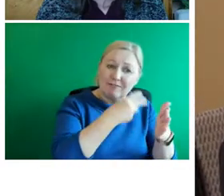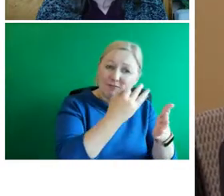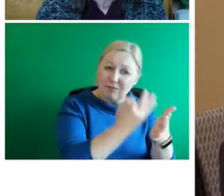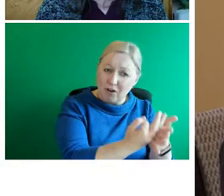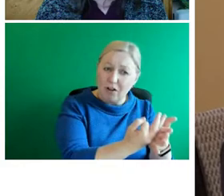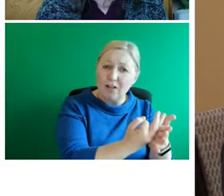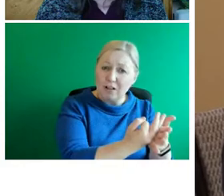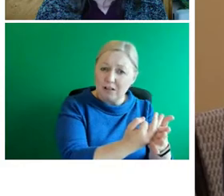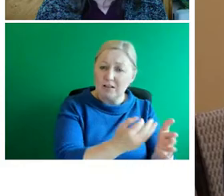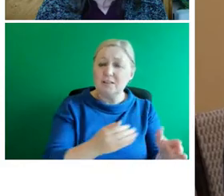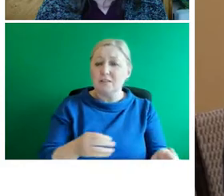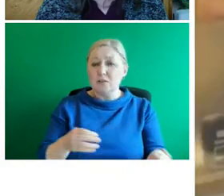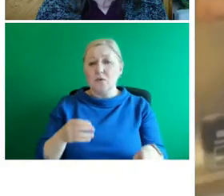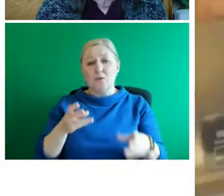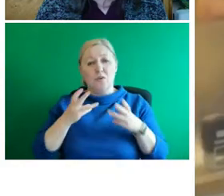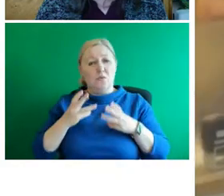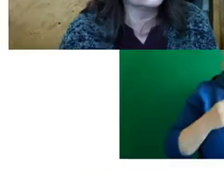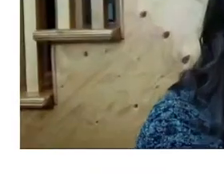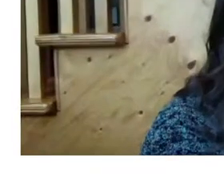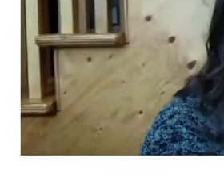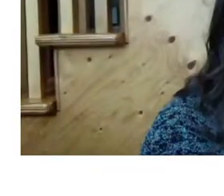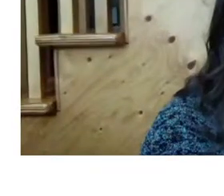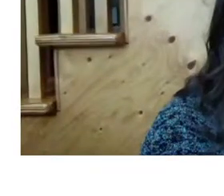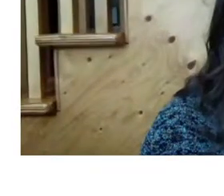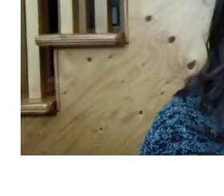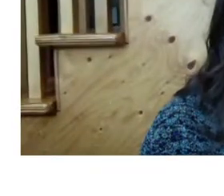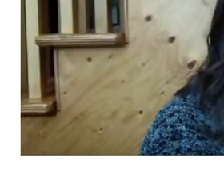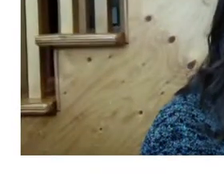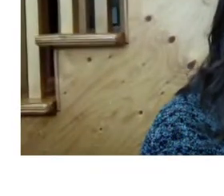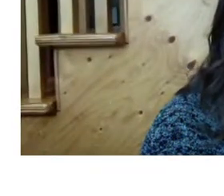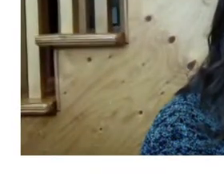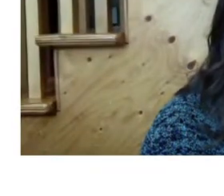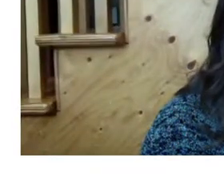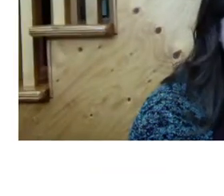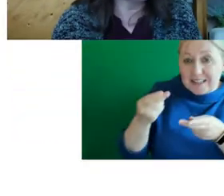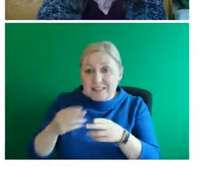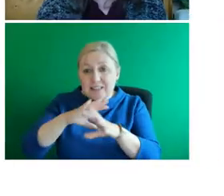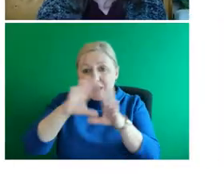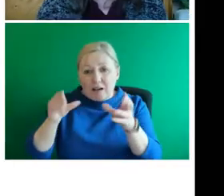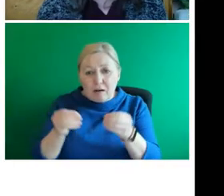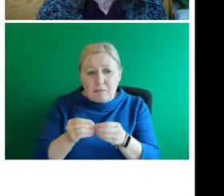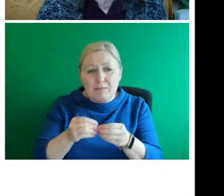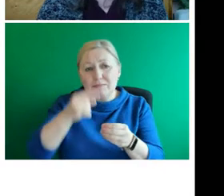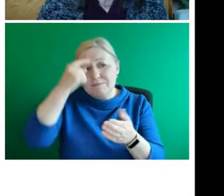that patient and or family.